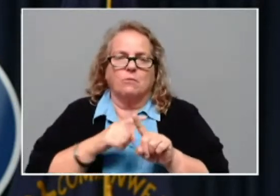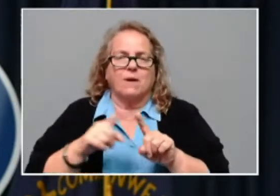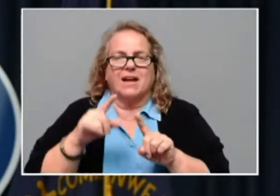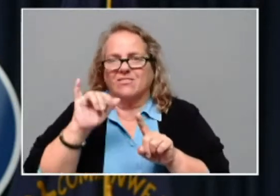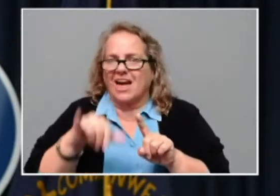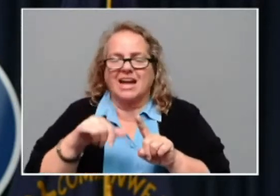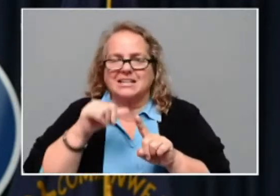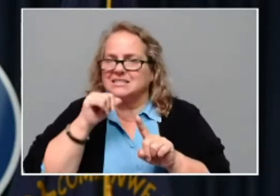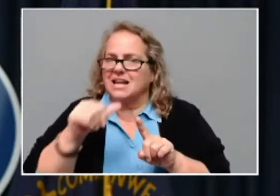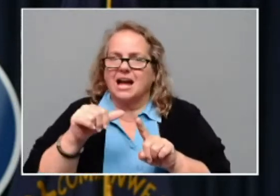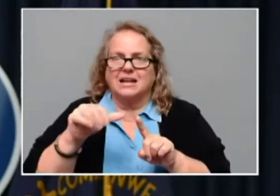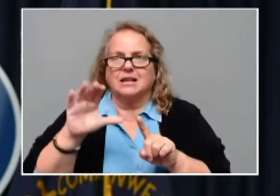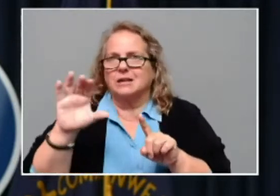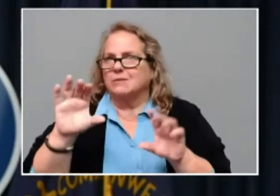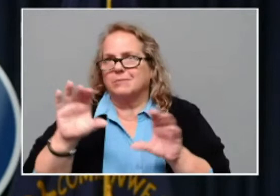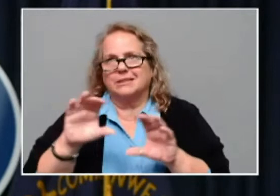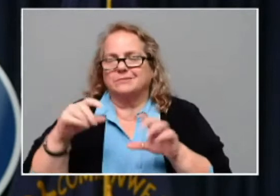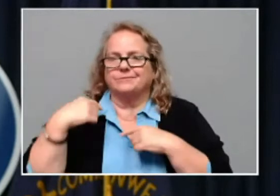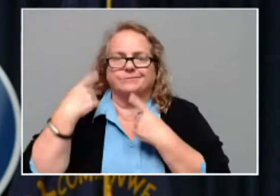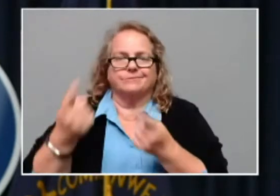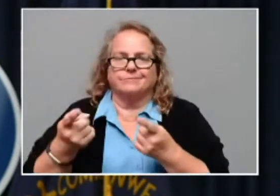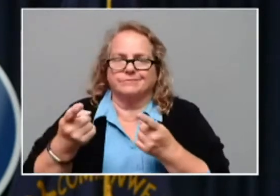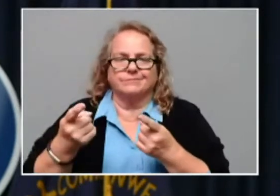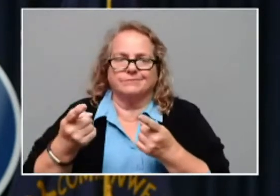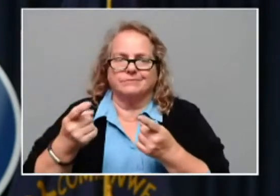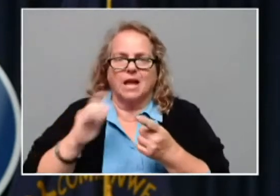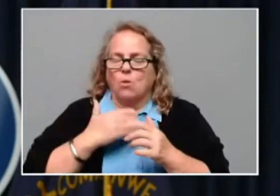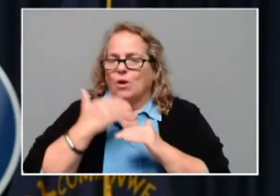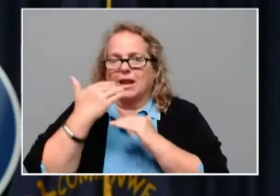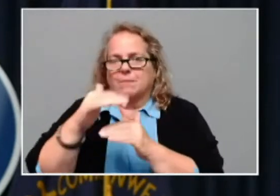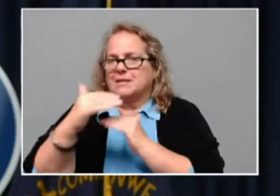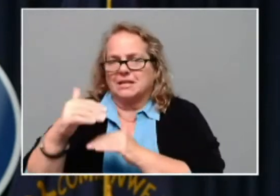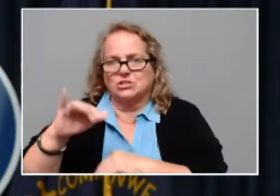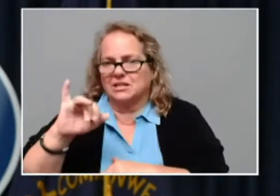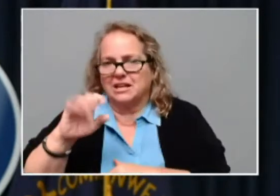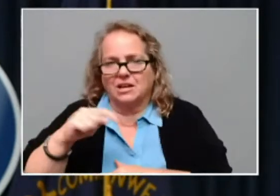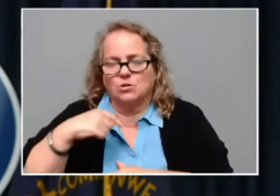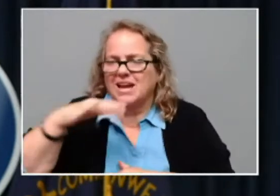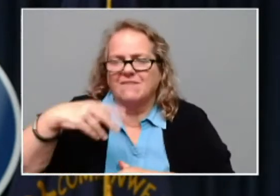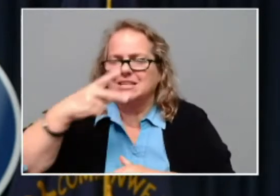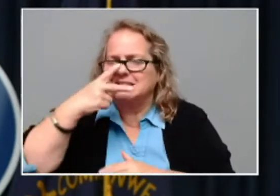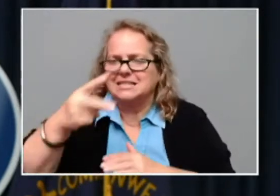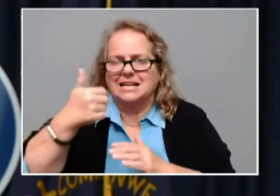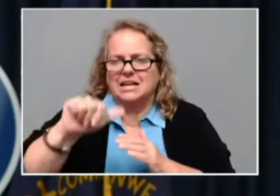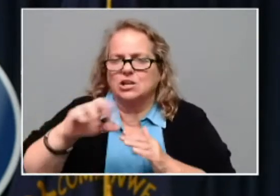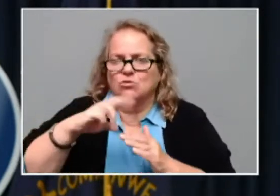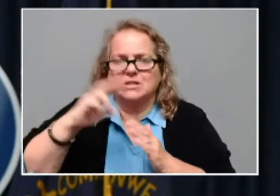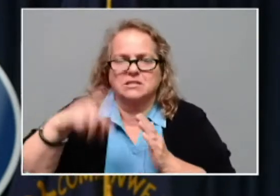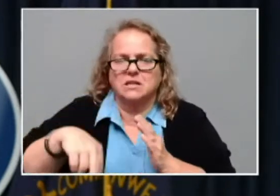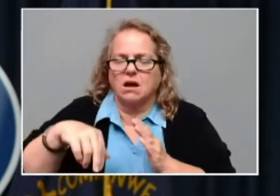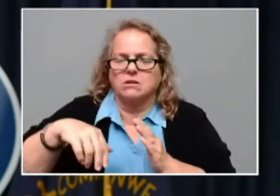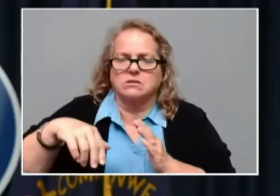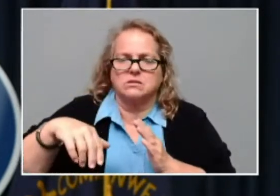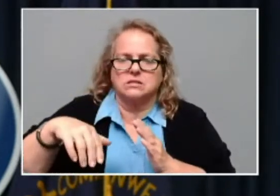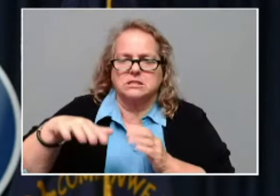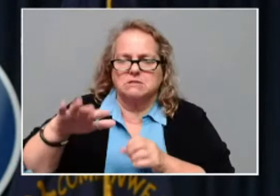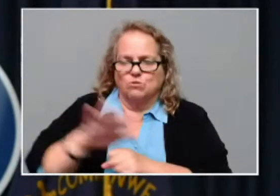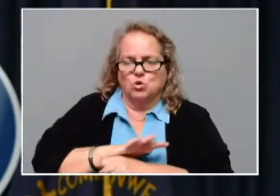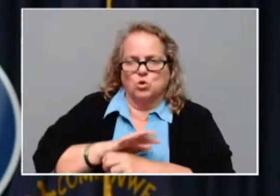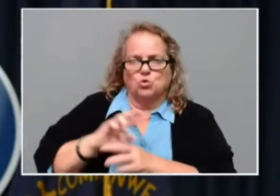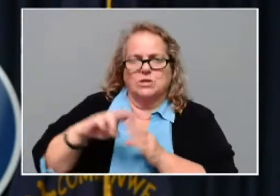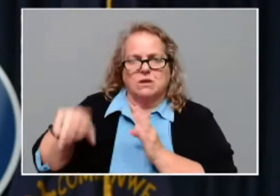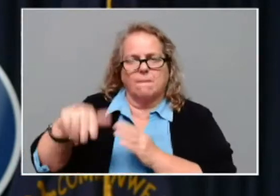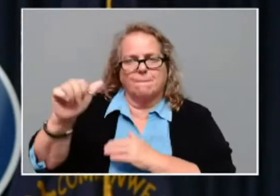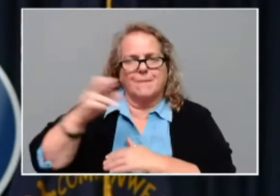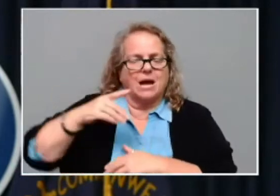major limitation. I don't think we've really seen results back fully yet. And certainly there are some areas that's